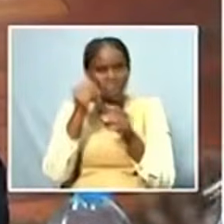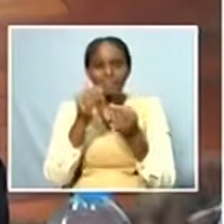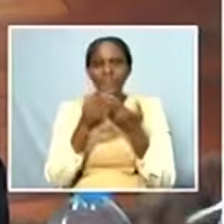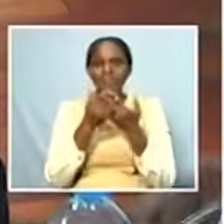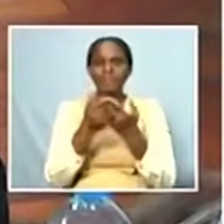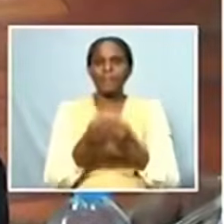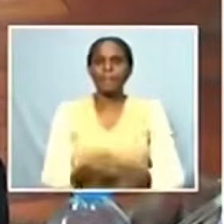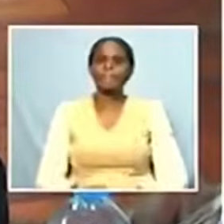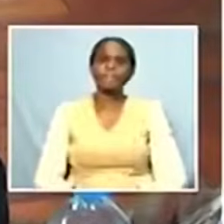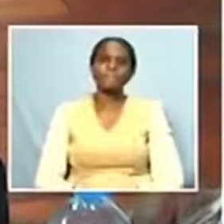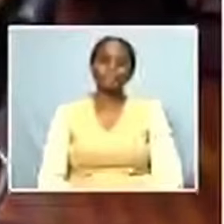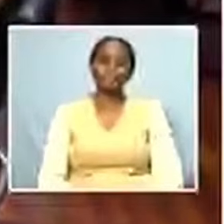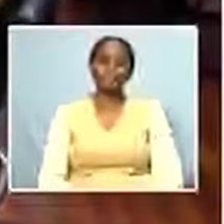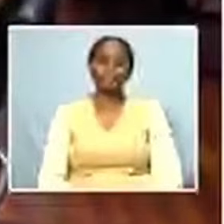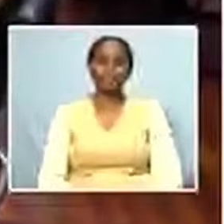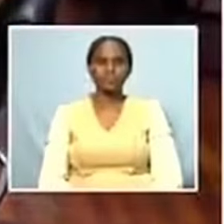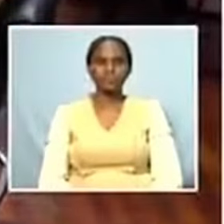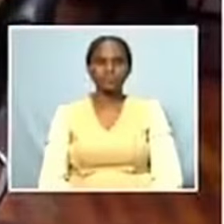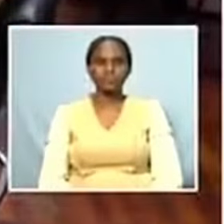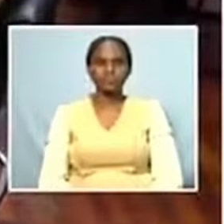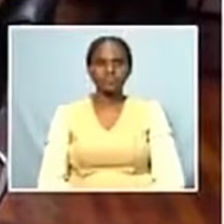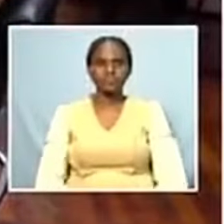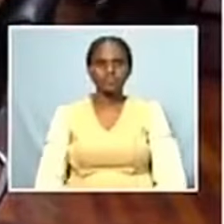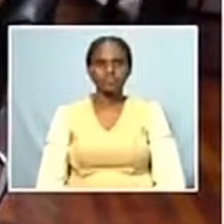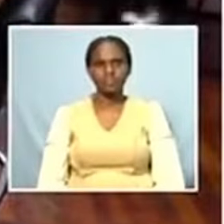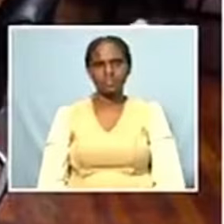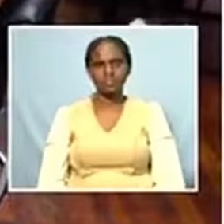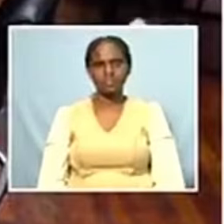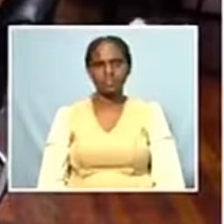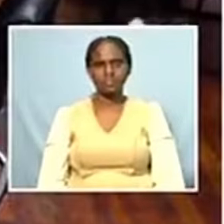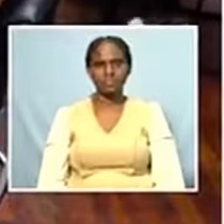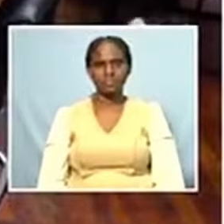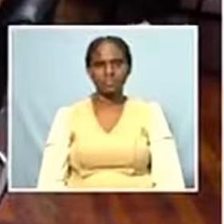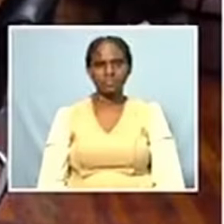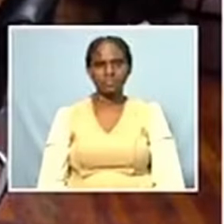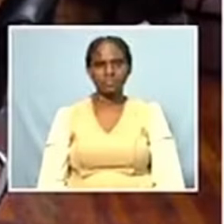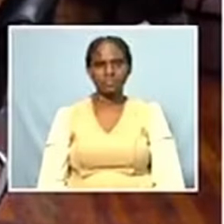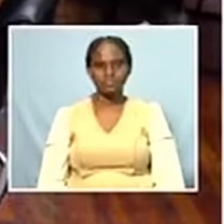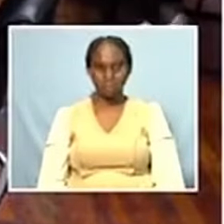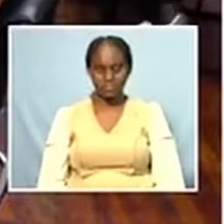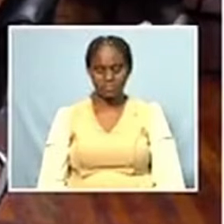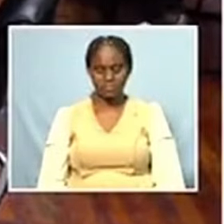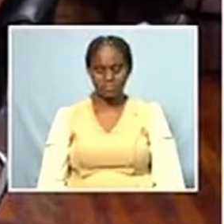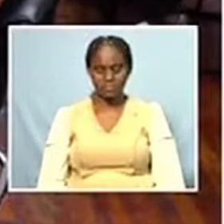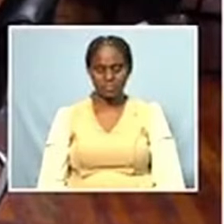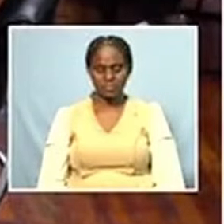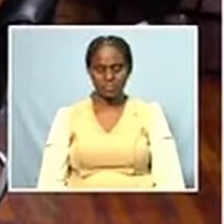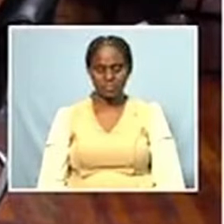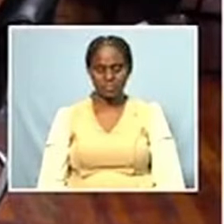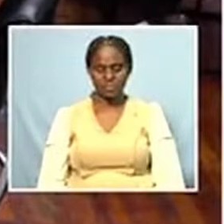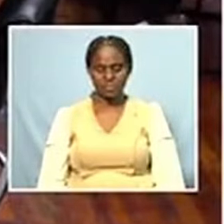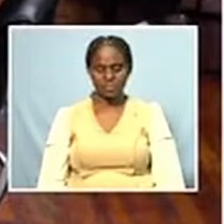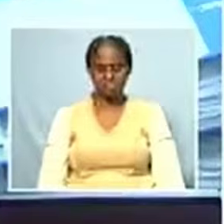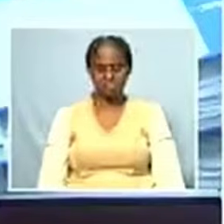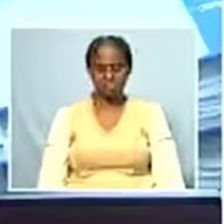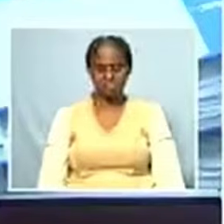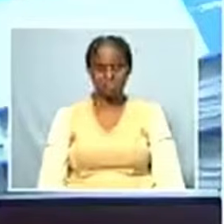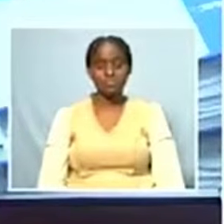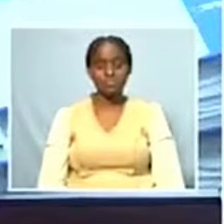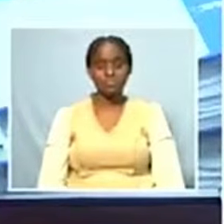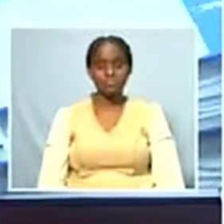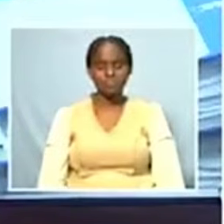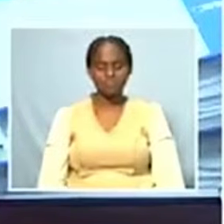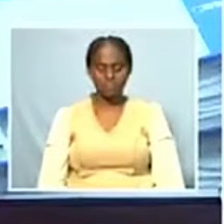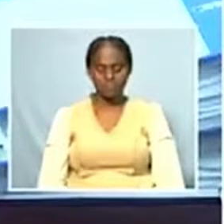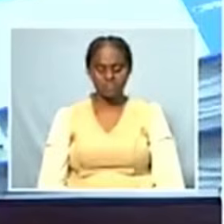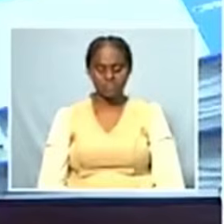submit, Mr. Chairman. Thank you, Honorable. My PS. Chair, just to add on. Just wait. Speak to the chair. Just wait. You can